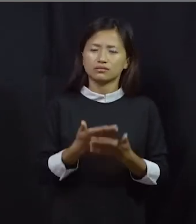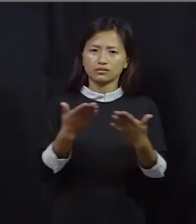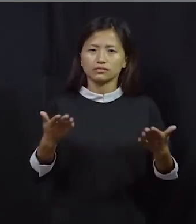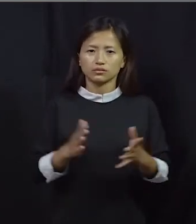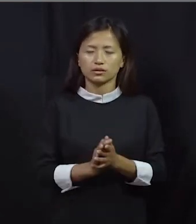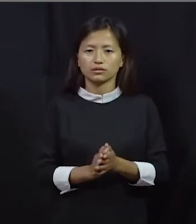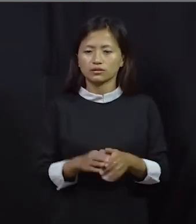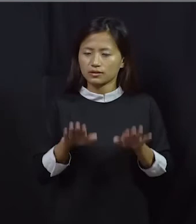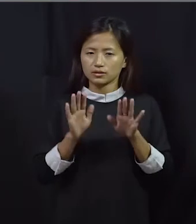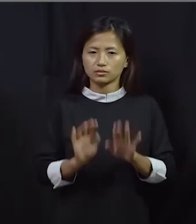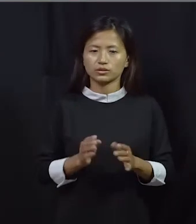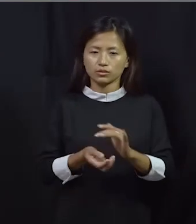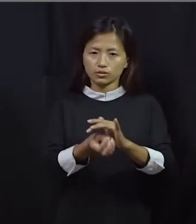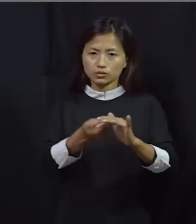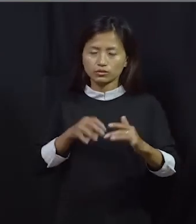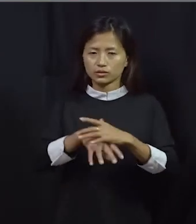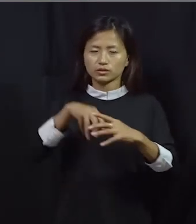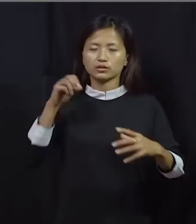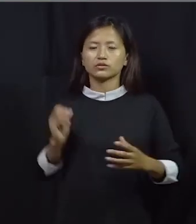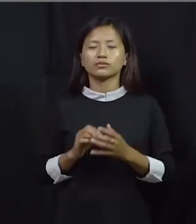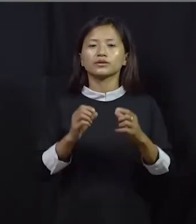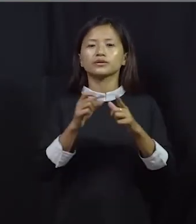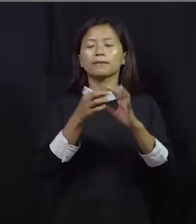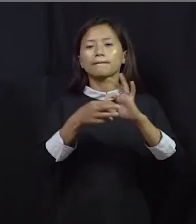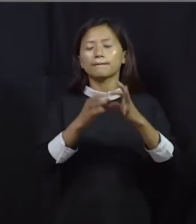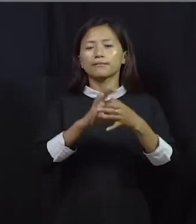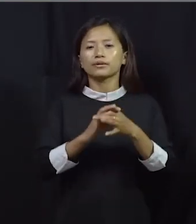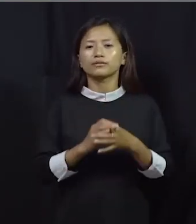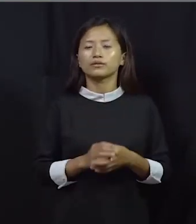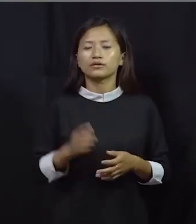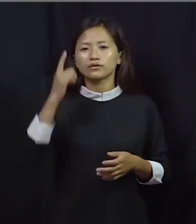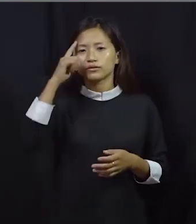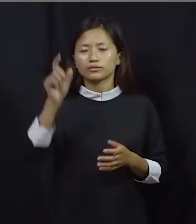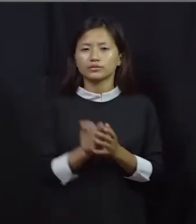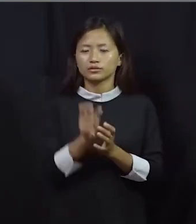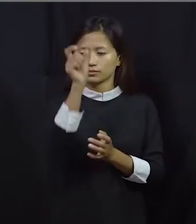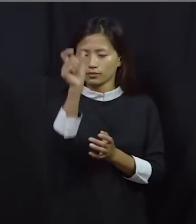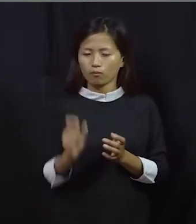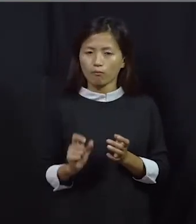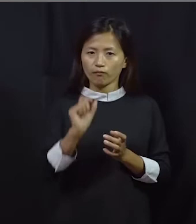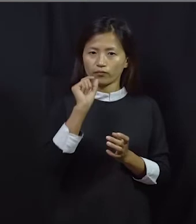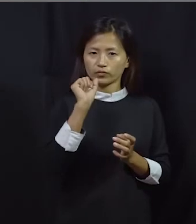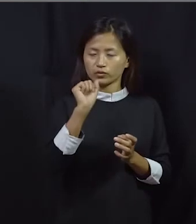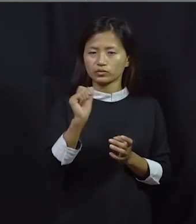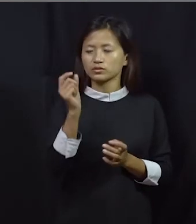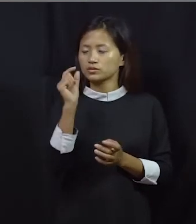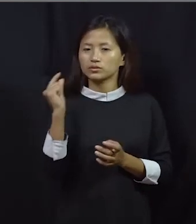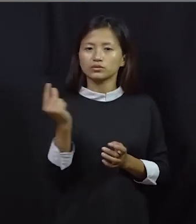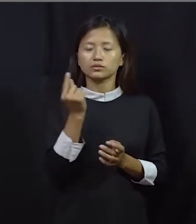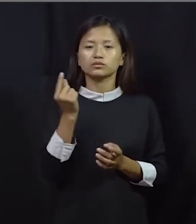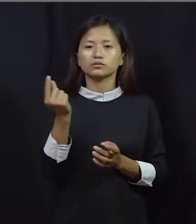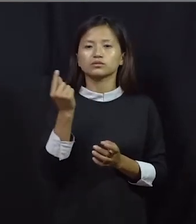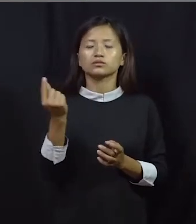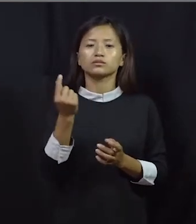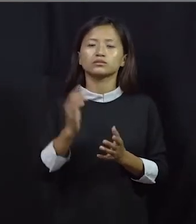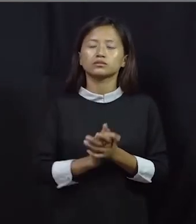that has been withdrawn by the partners for their personal use and not for business use.